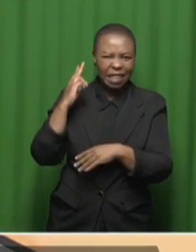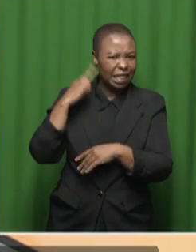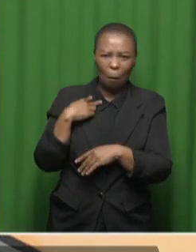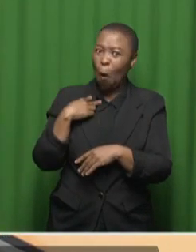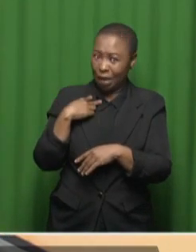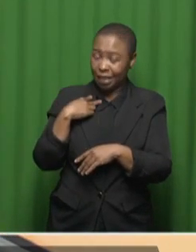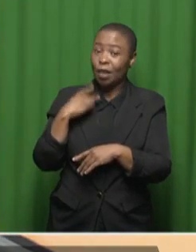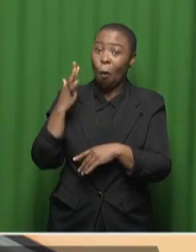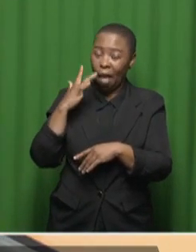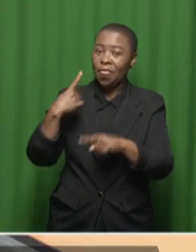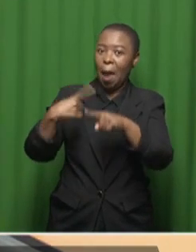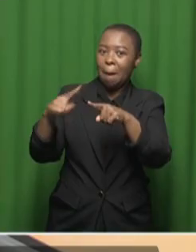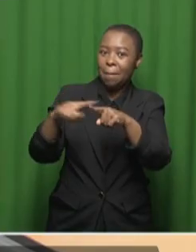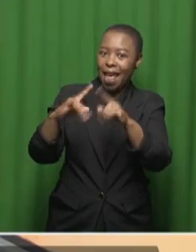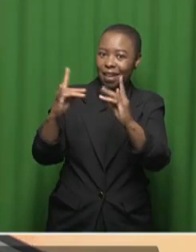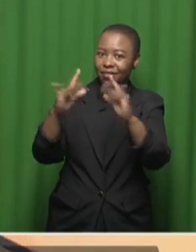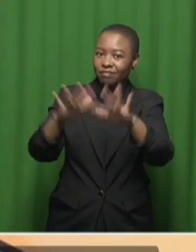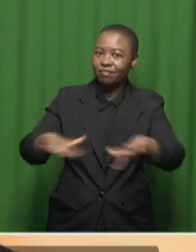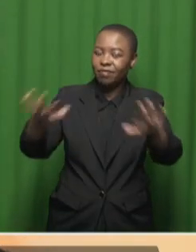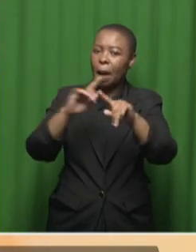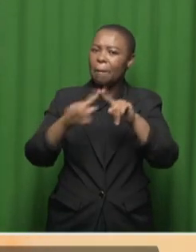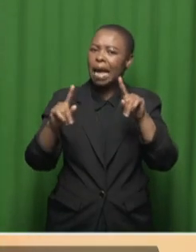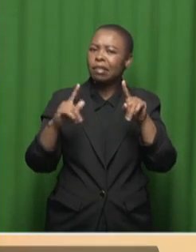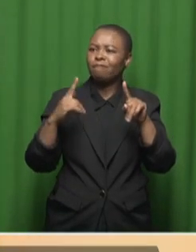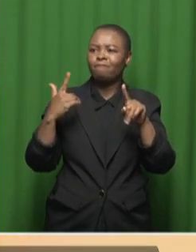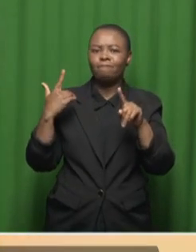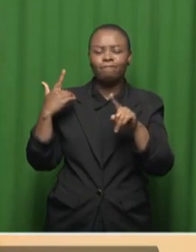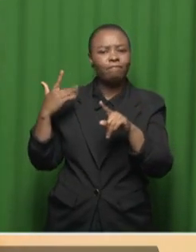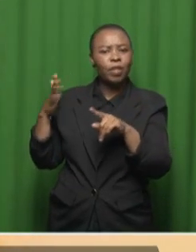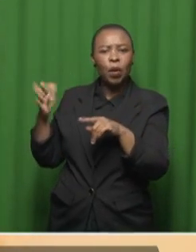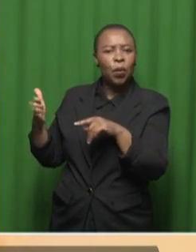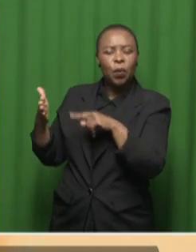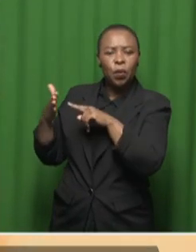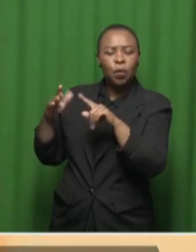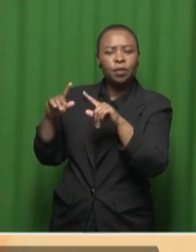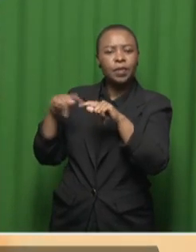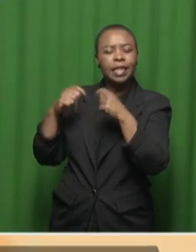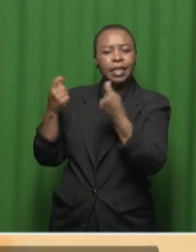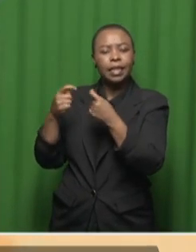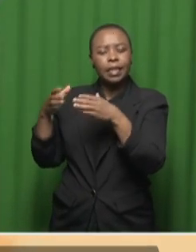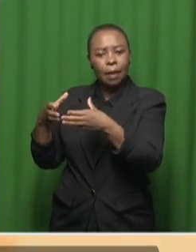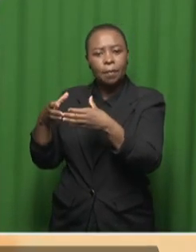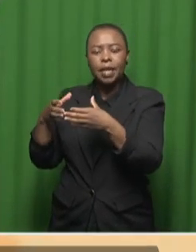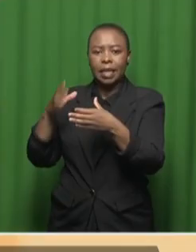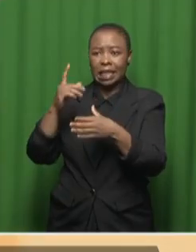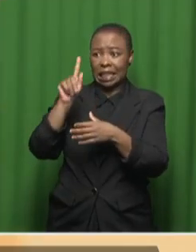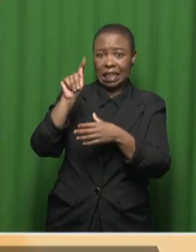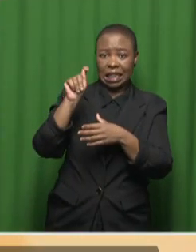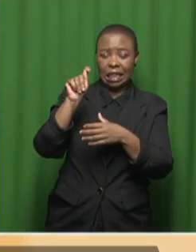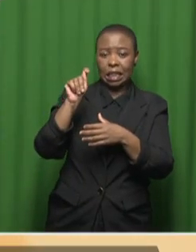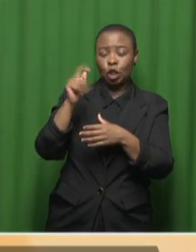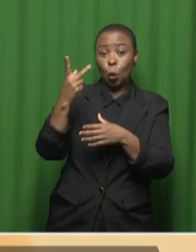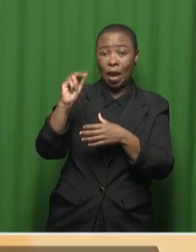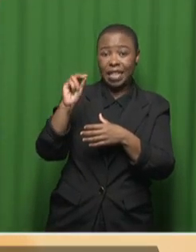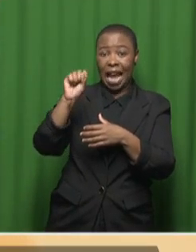on the field. But when it comes to off the field, it doesn't seem to have reached the heights of, for example, an SA20. When you look at